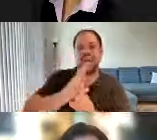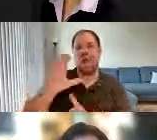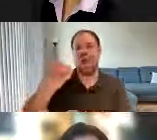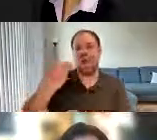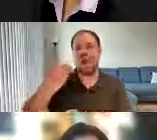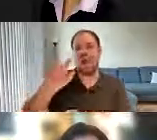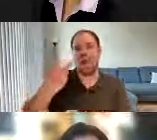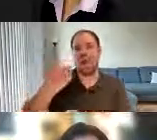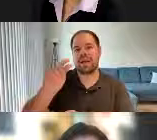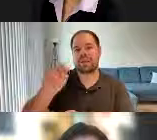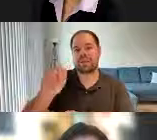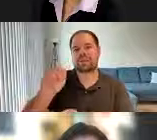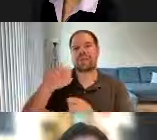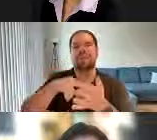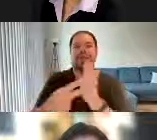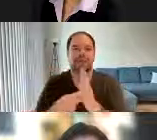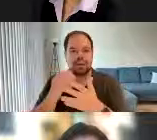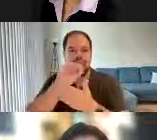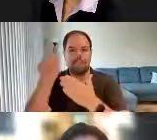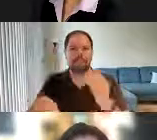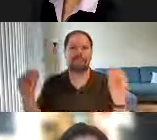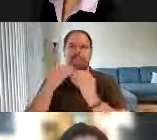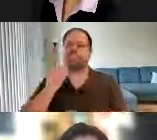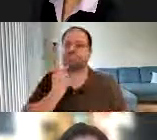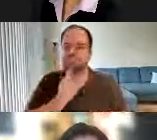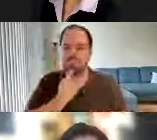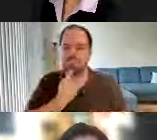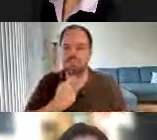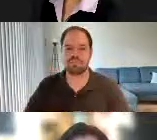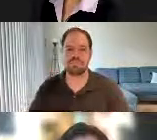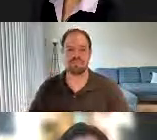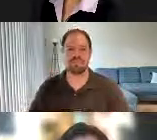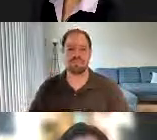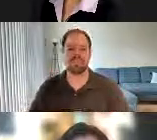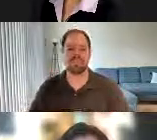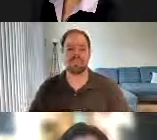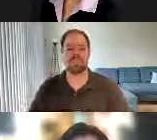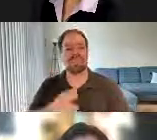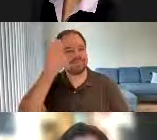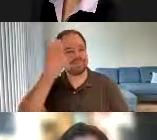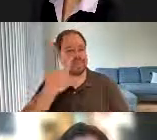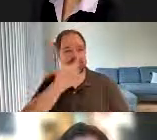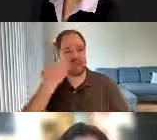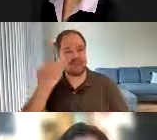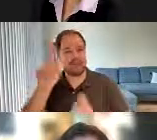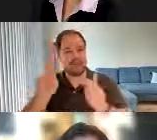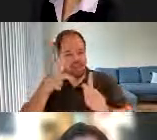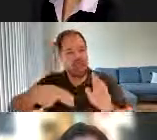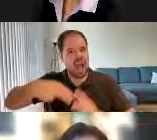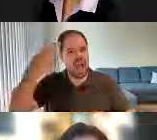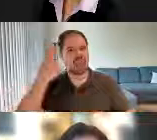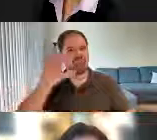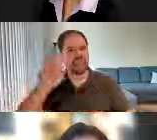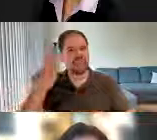individuals who have disabilities because of their conditions. It's not the COVID-19 specific that's caused